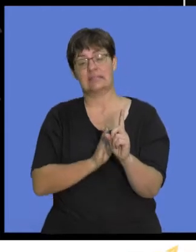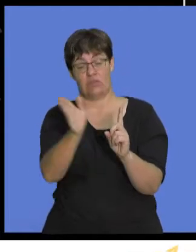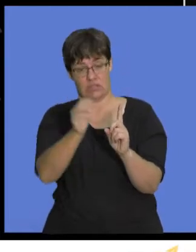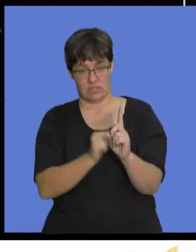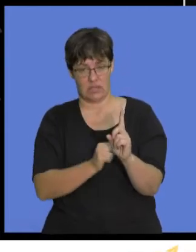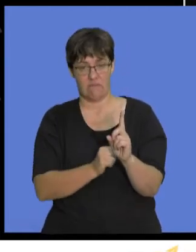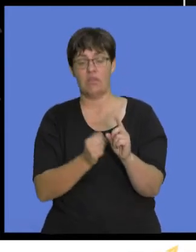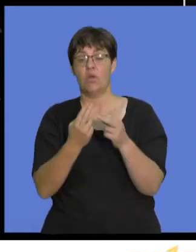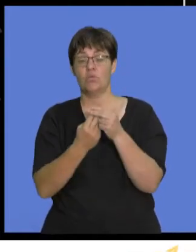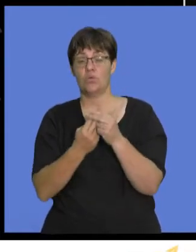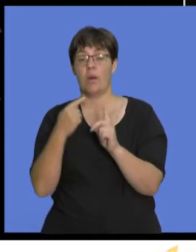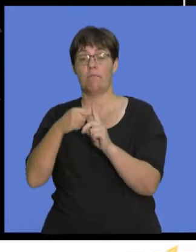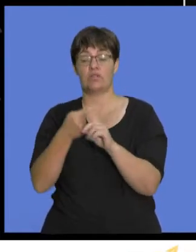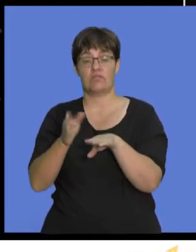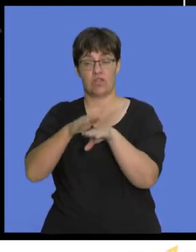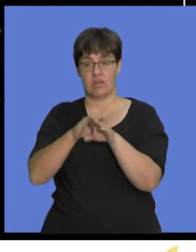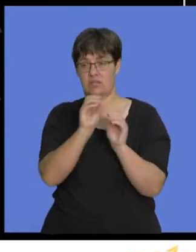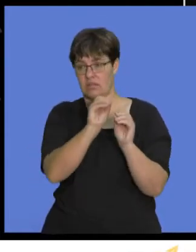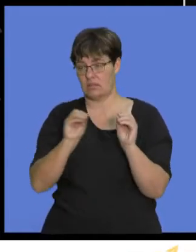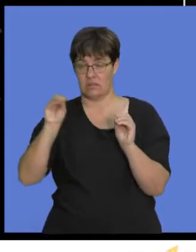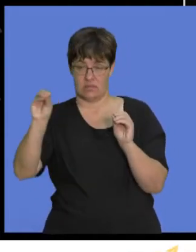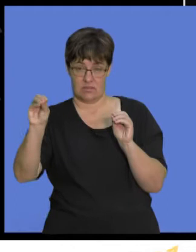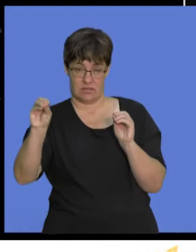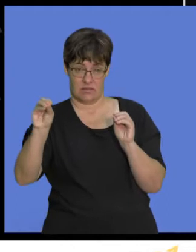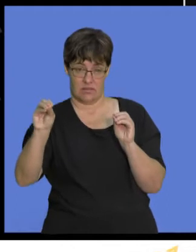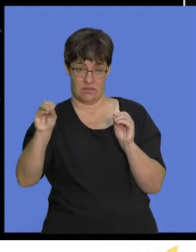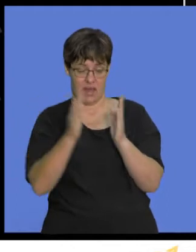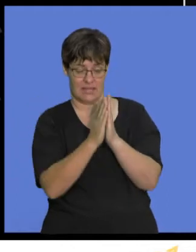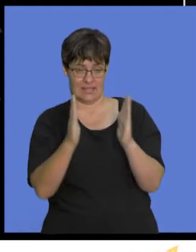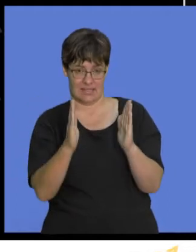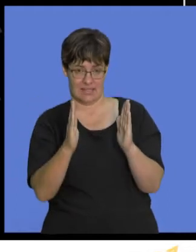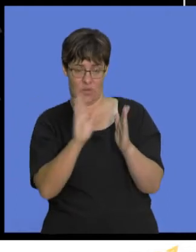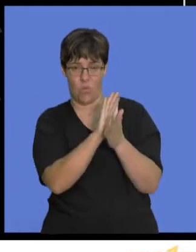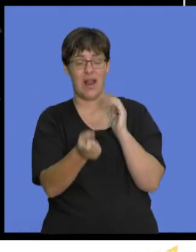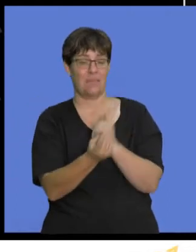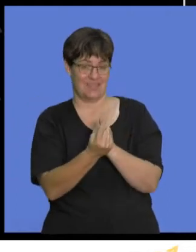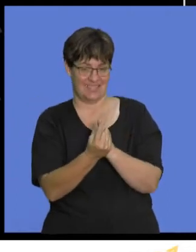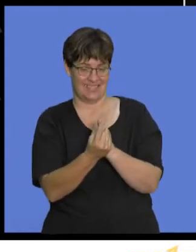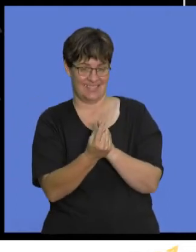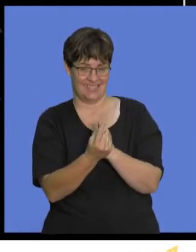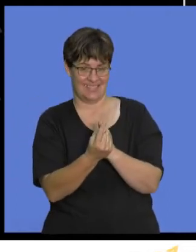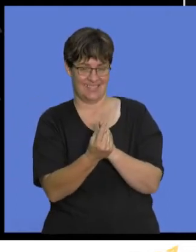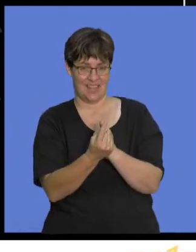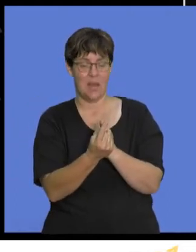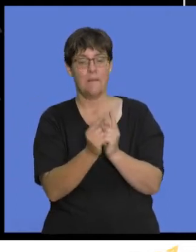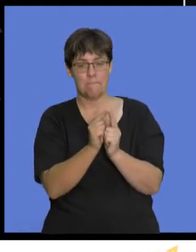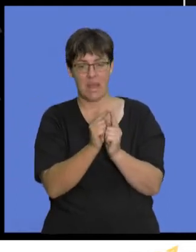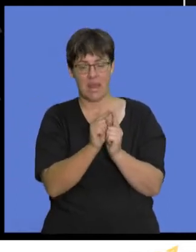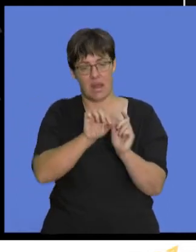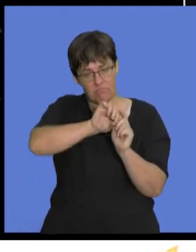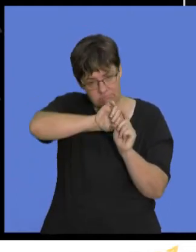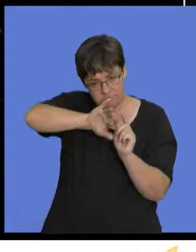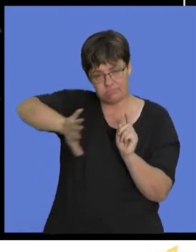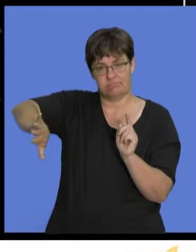direction. So if we put a unit positive charge at some distance, that's what is going to happen. It will be